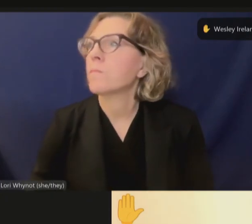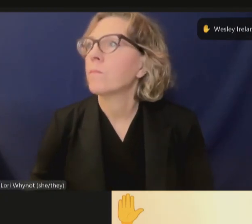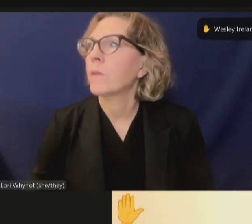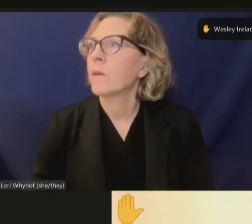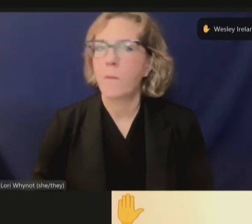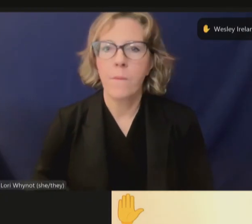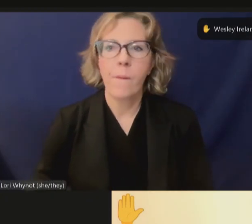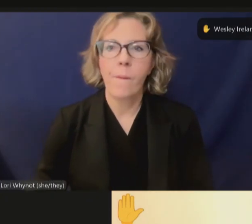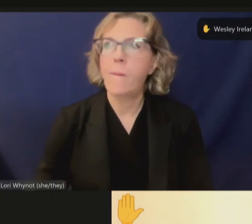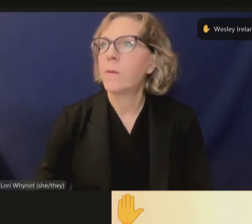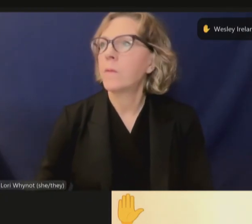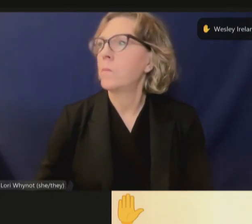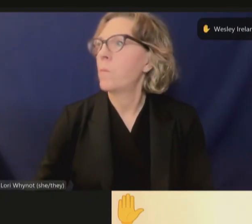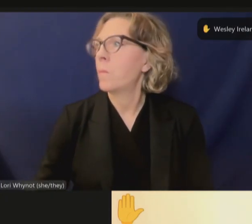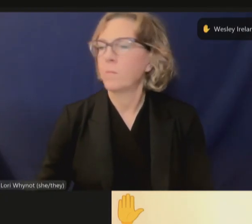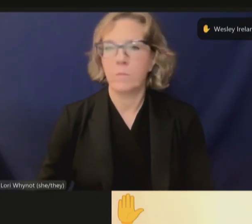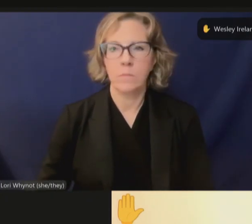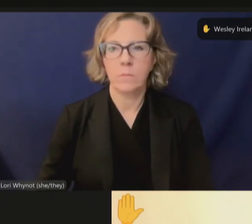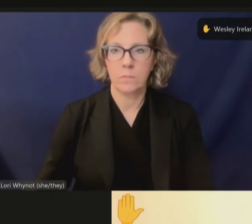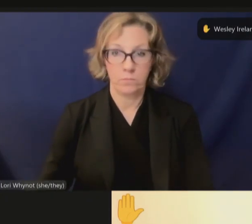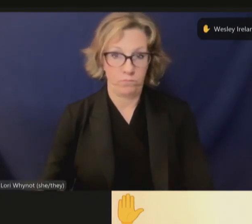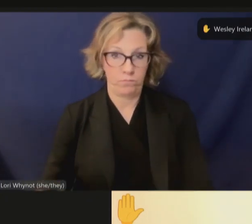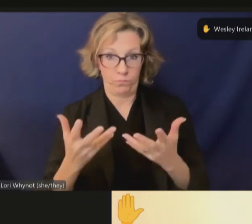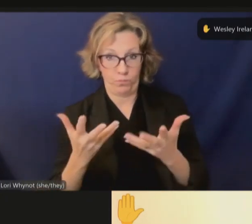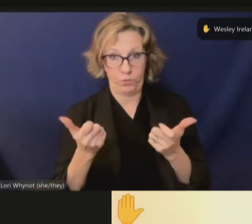Please go ahead and proceed. Thank you.